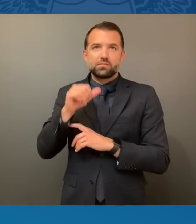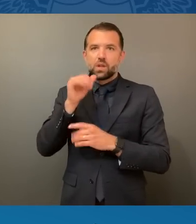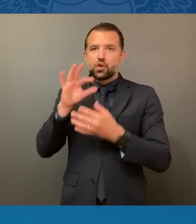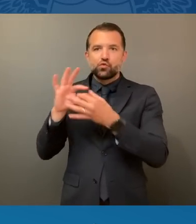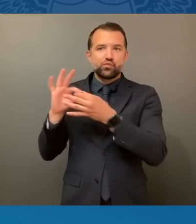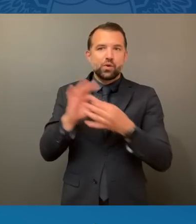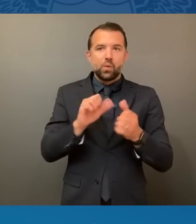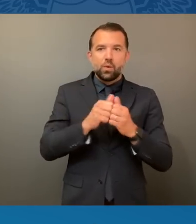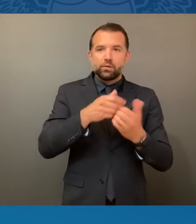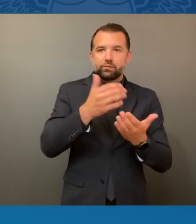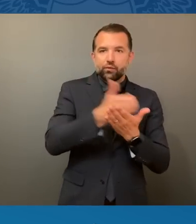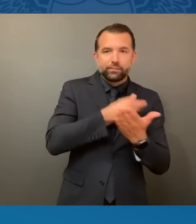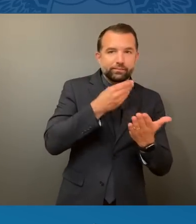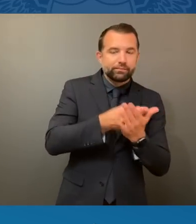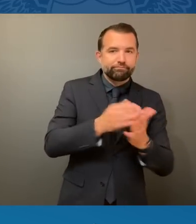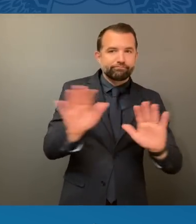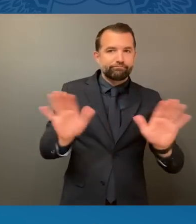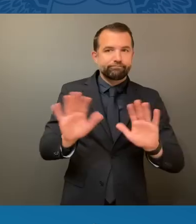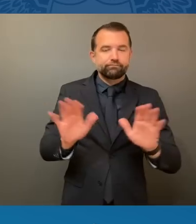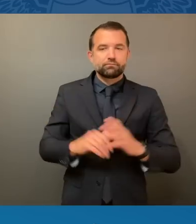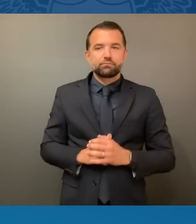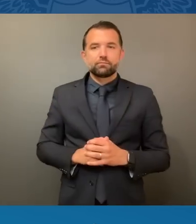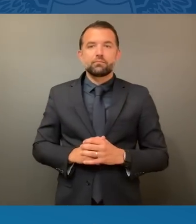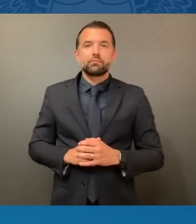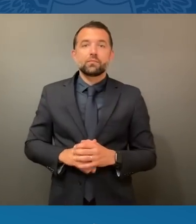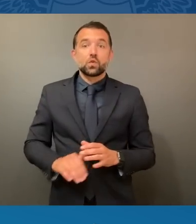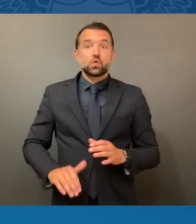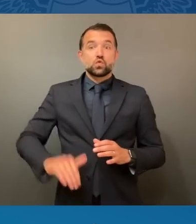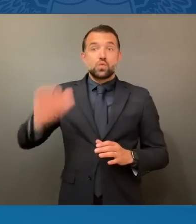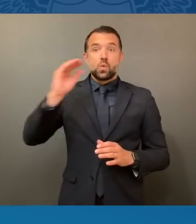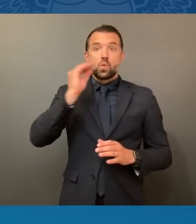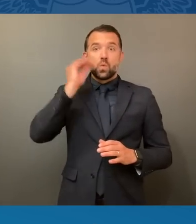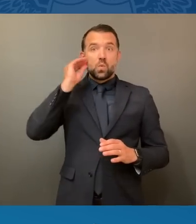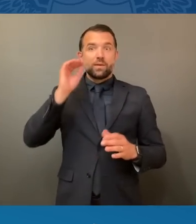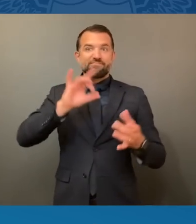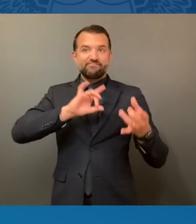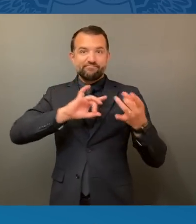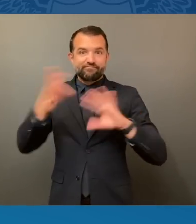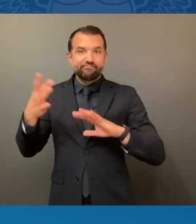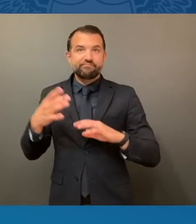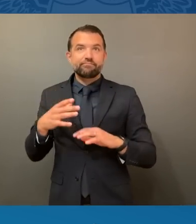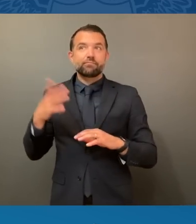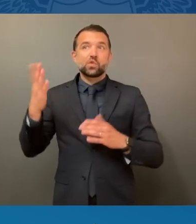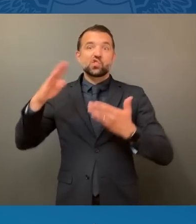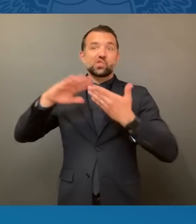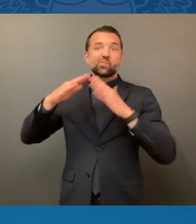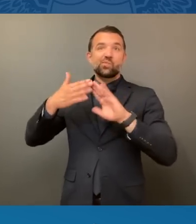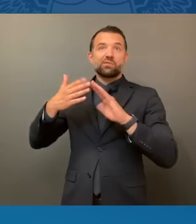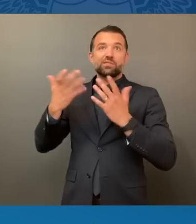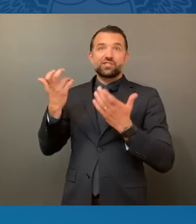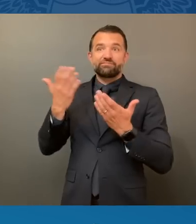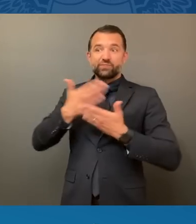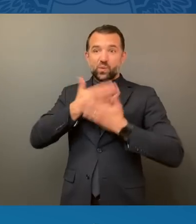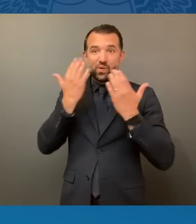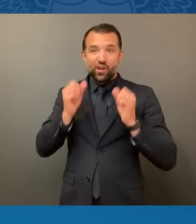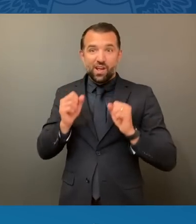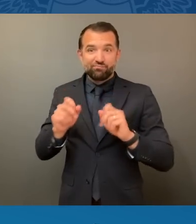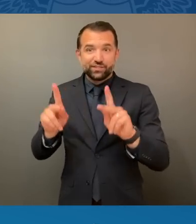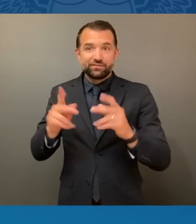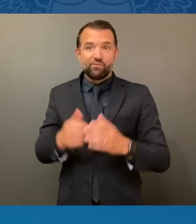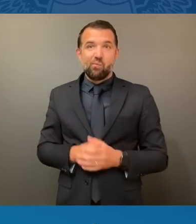or in a community, where there are no opportunities, and let's also be clear that poverty